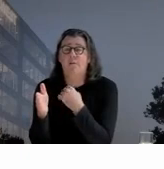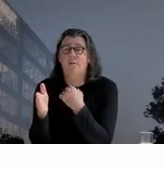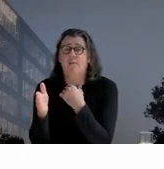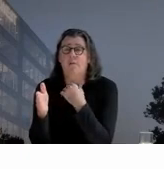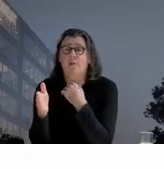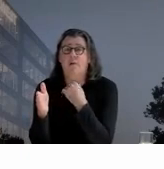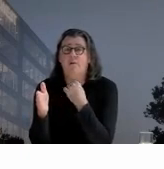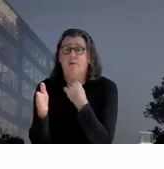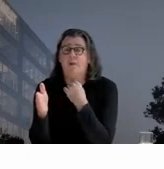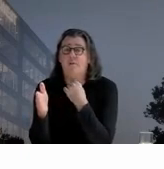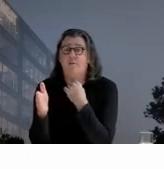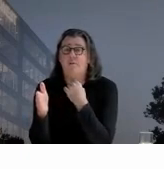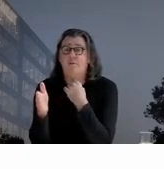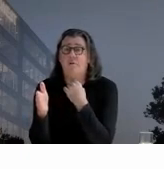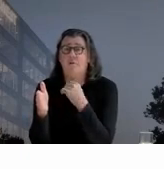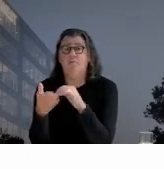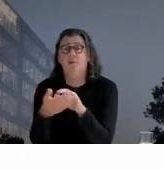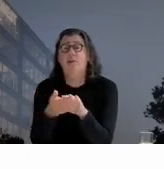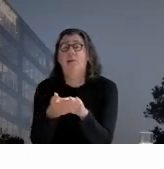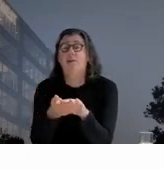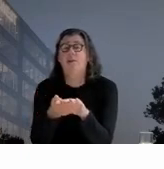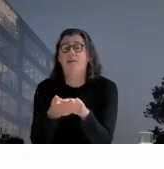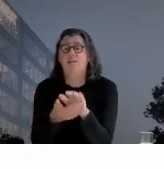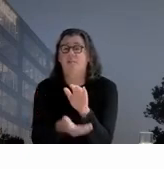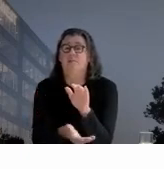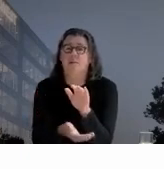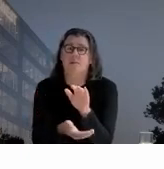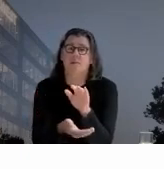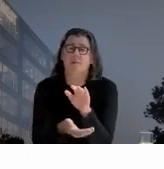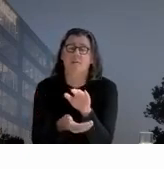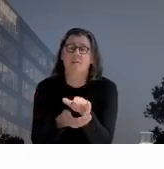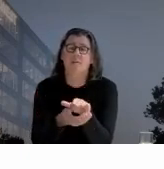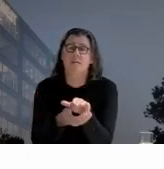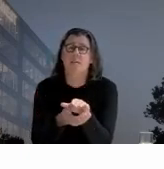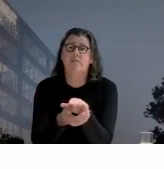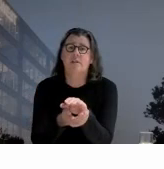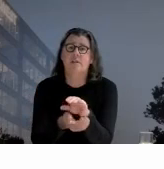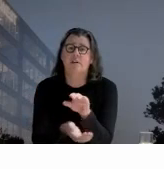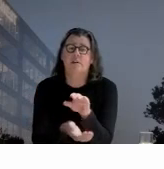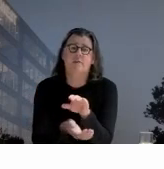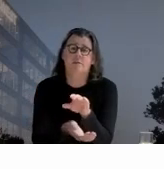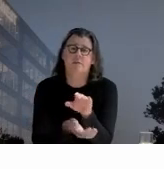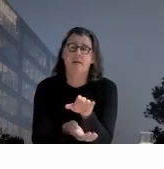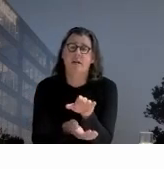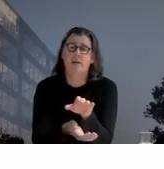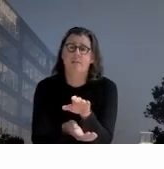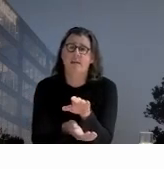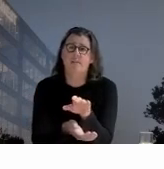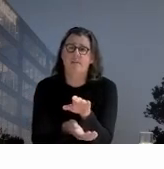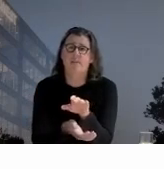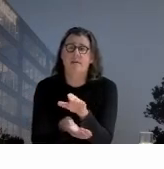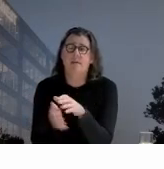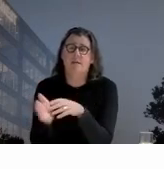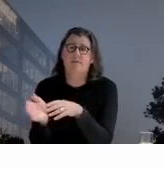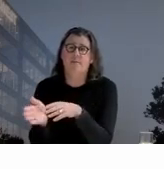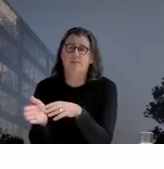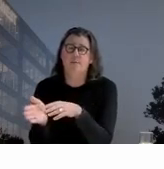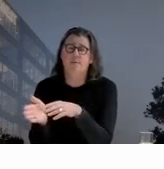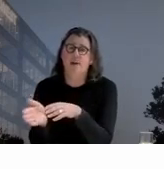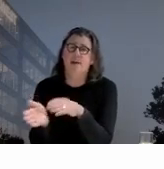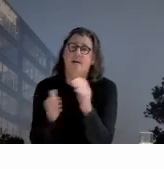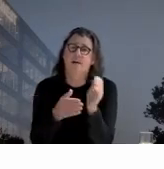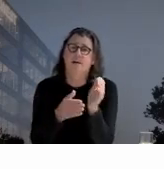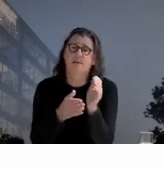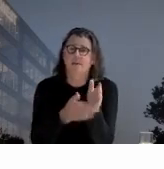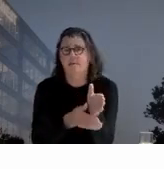that we went with for 44 Waterloo, but including the substructure. So you can see, even including for a very large basement, that fifth